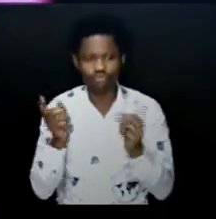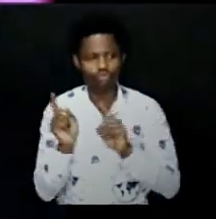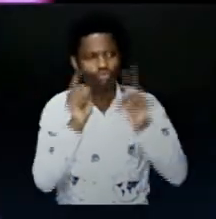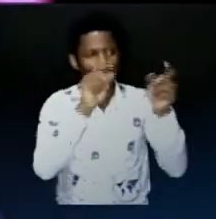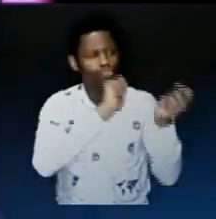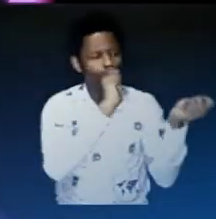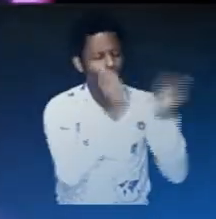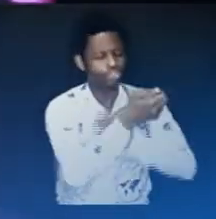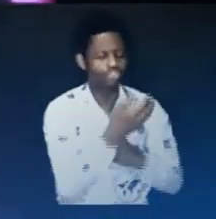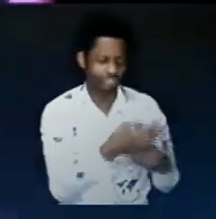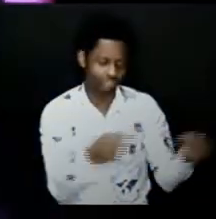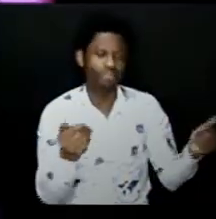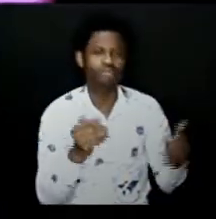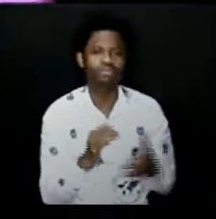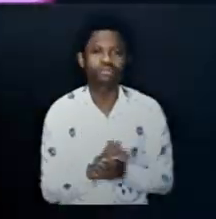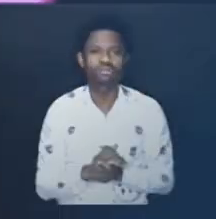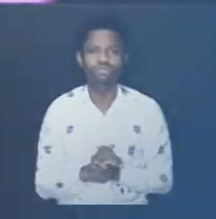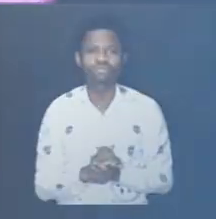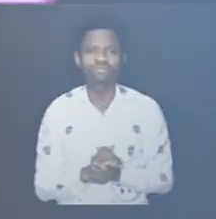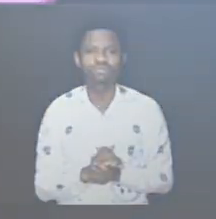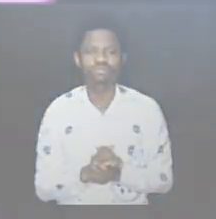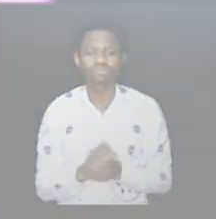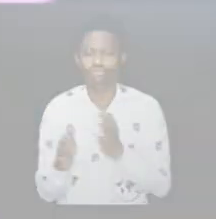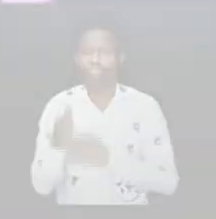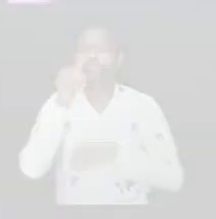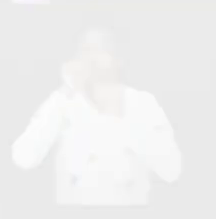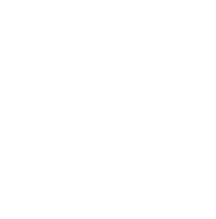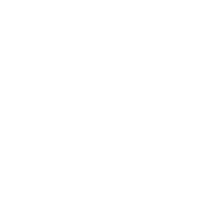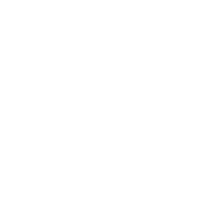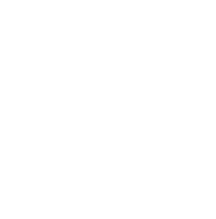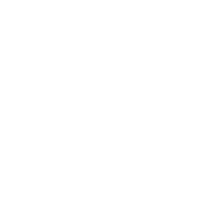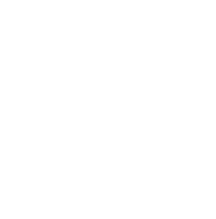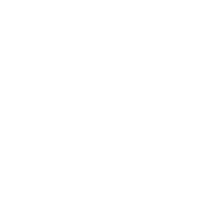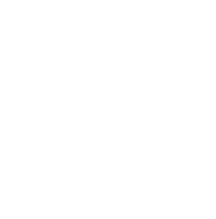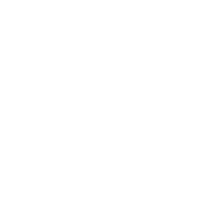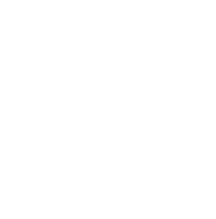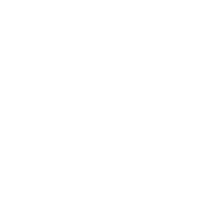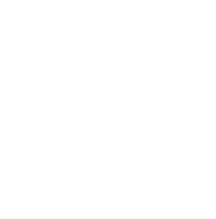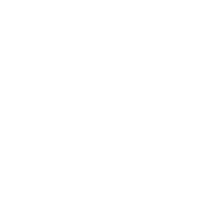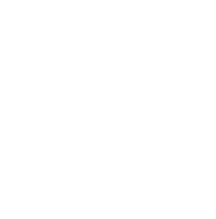Let us change our lives. God bless you.